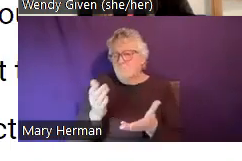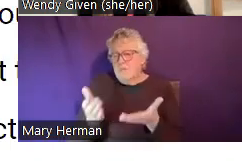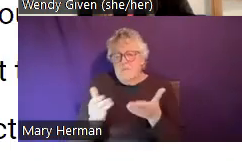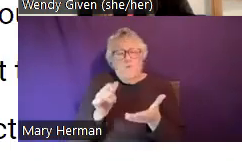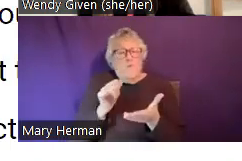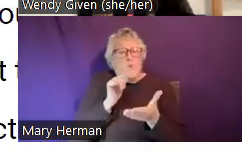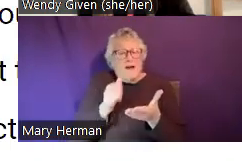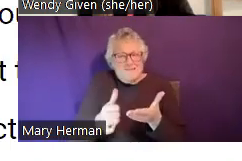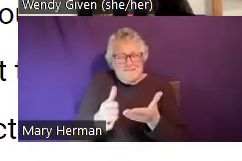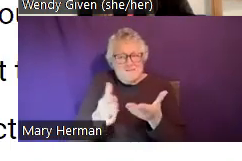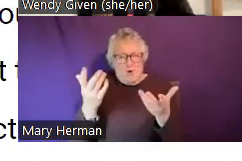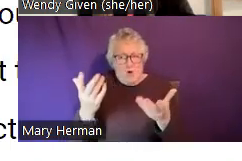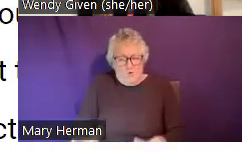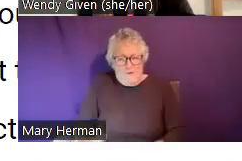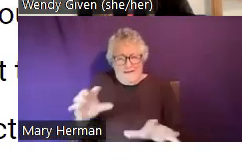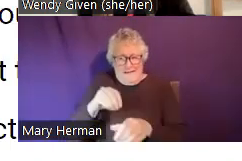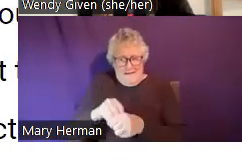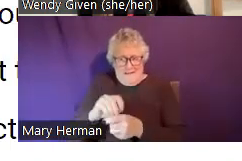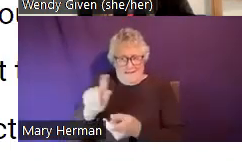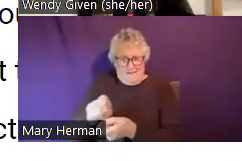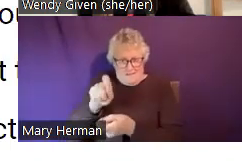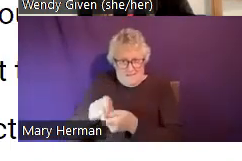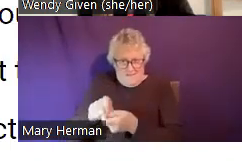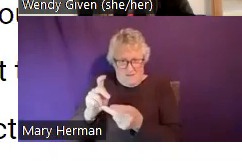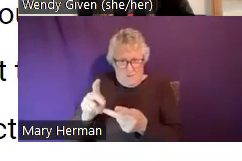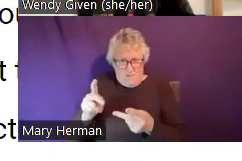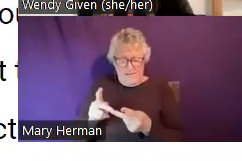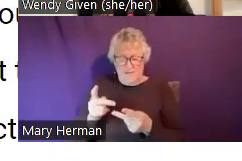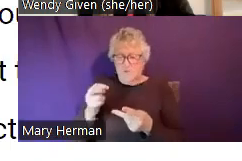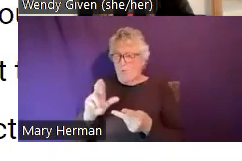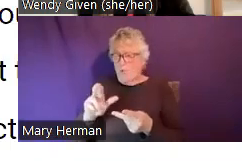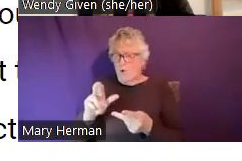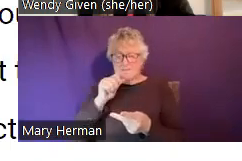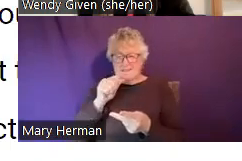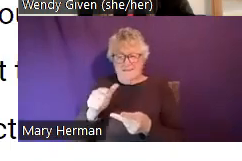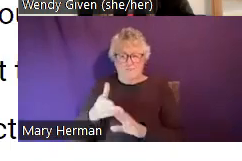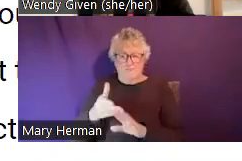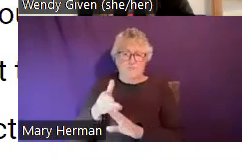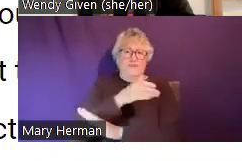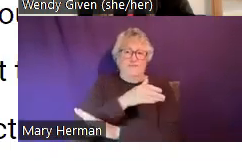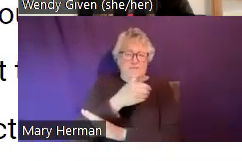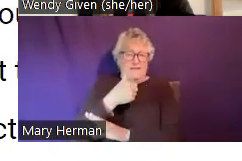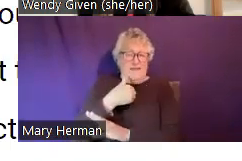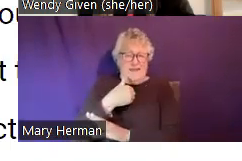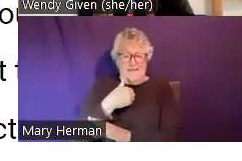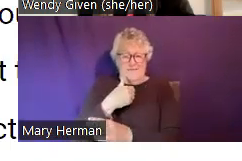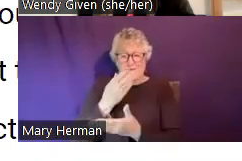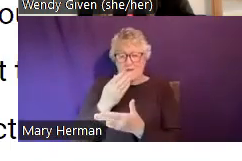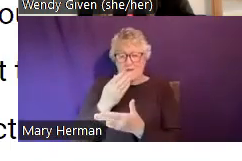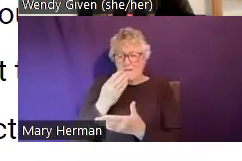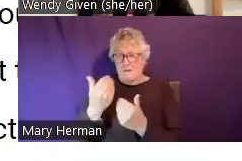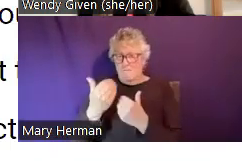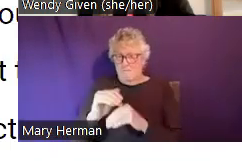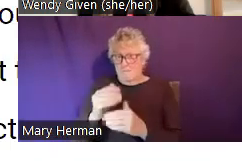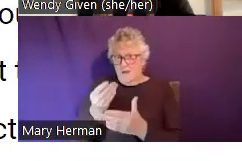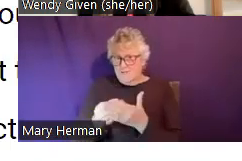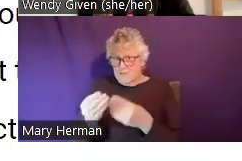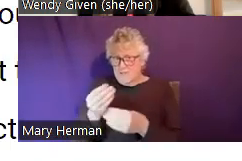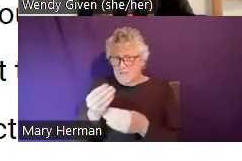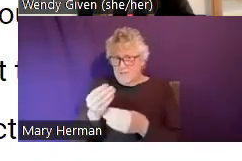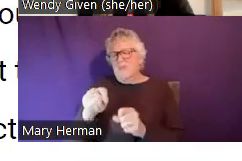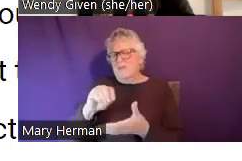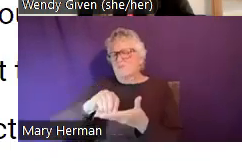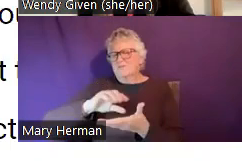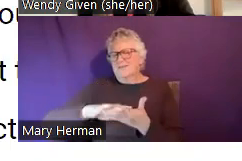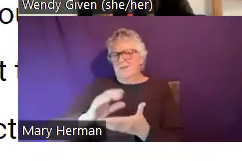location, nor had a commission, you know, that the budget is really not relevant, you can just put 0 for the budget